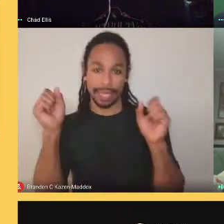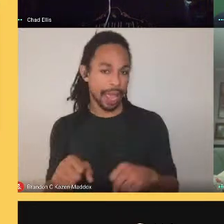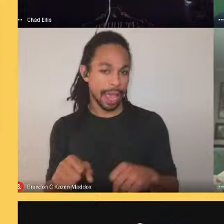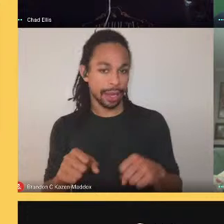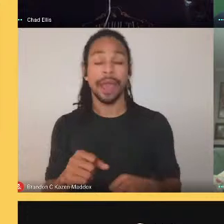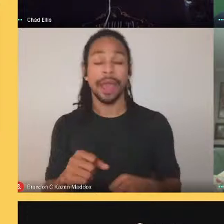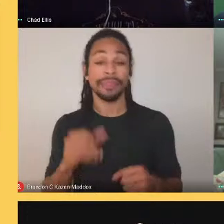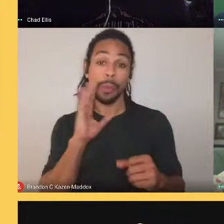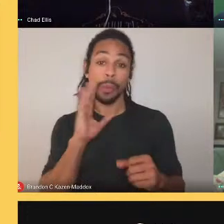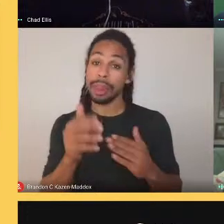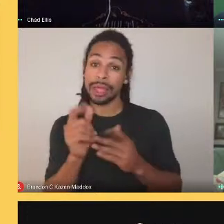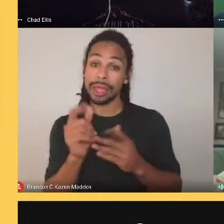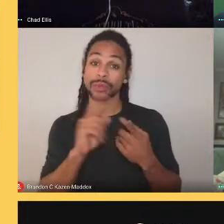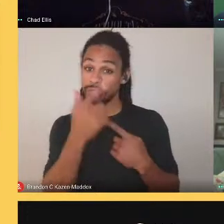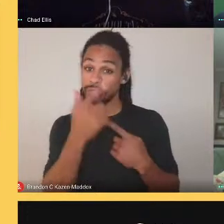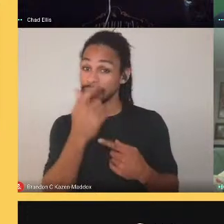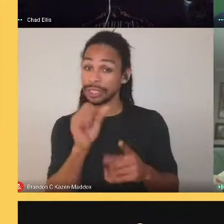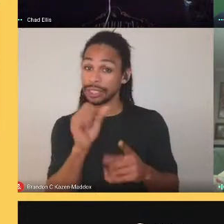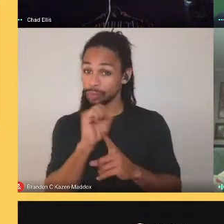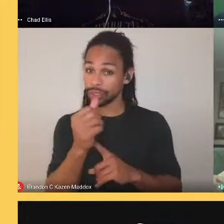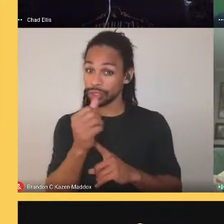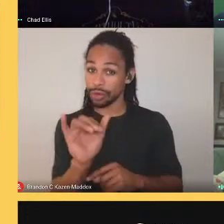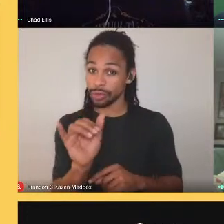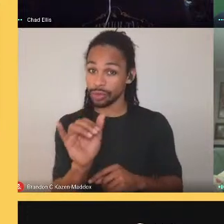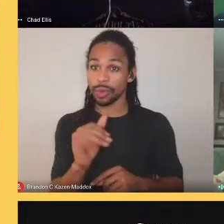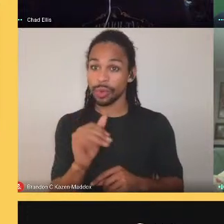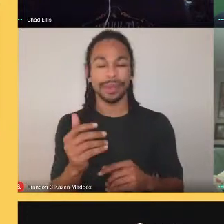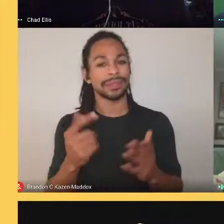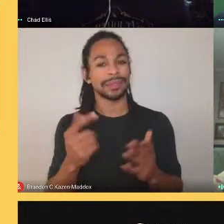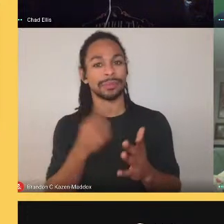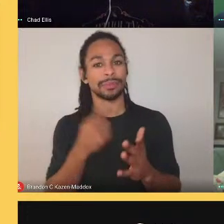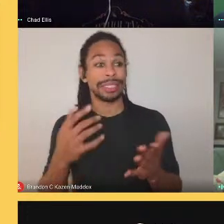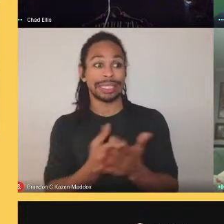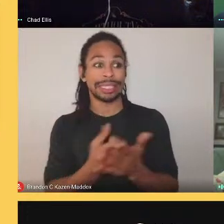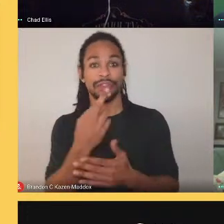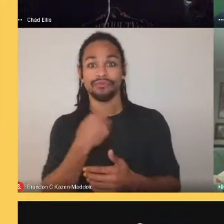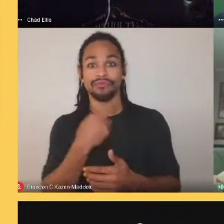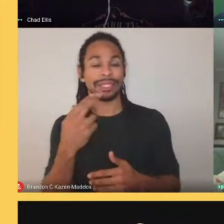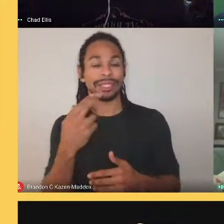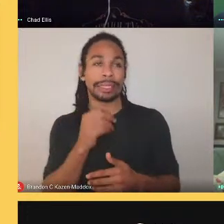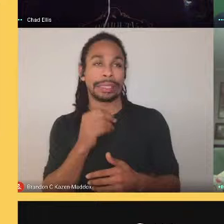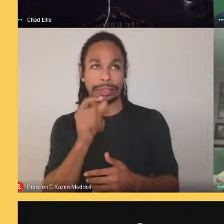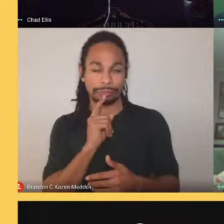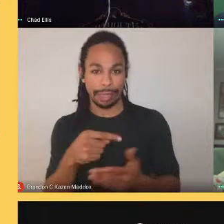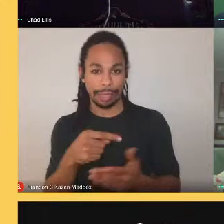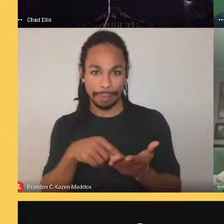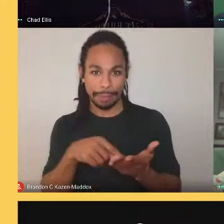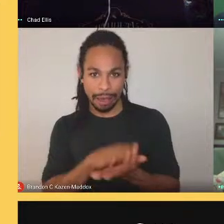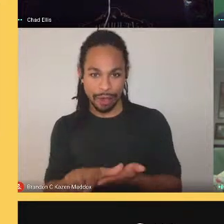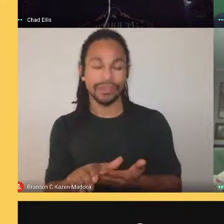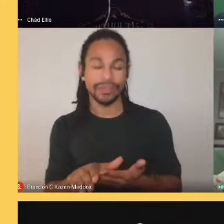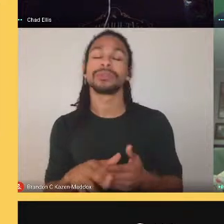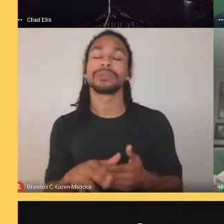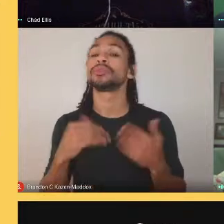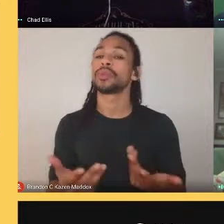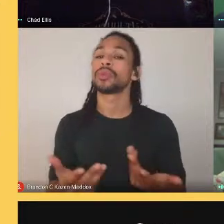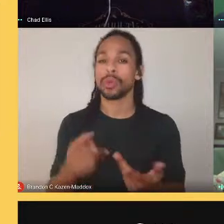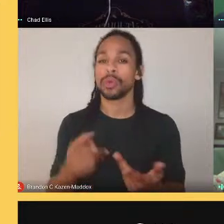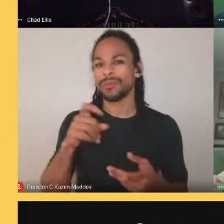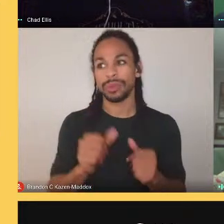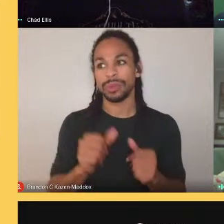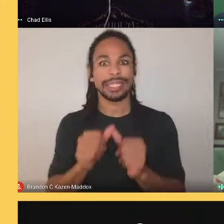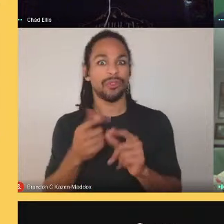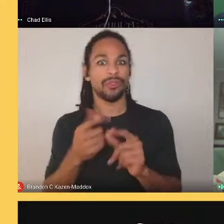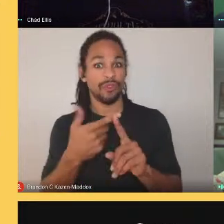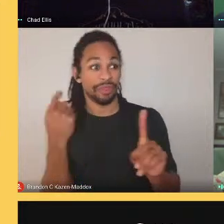they take that risk and it just doesn't pay off. And, you know, they have to continue on from there. And I really do enjoy that kind of stuff, too.